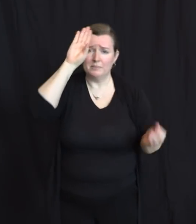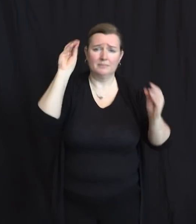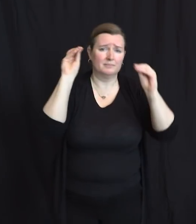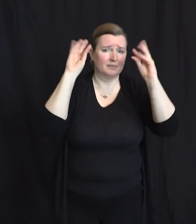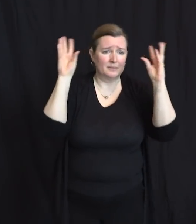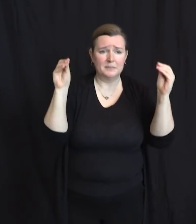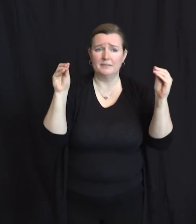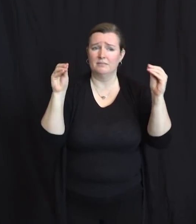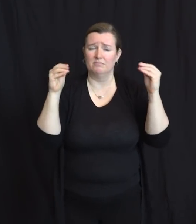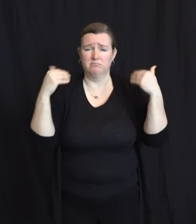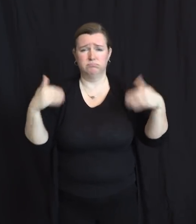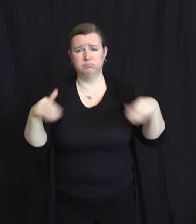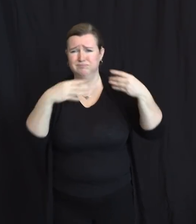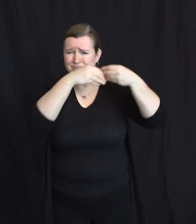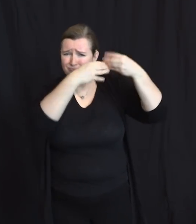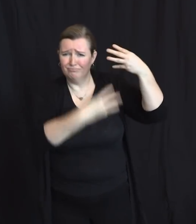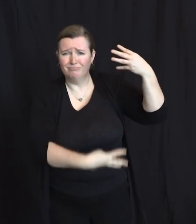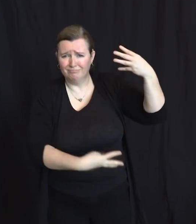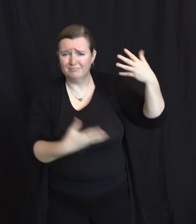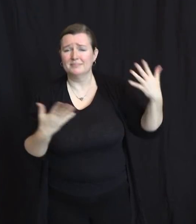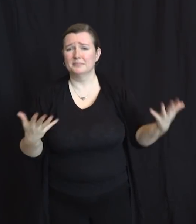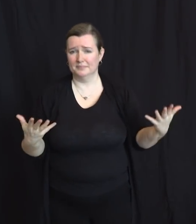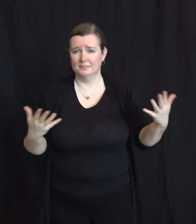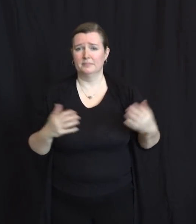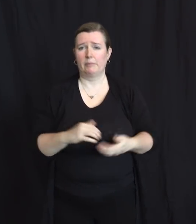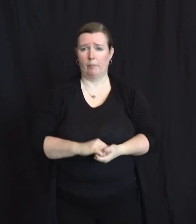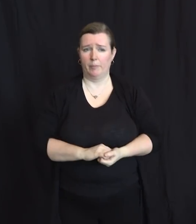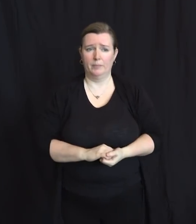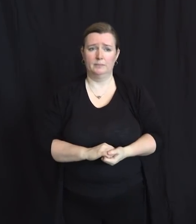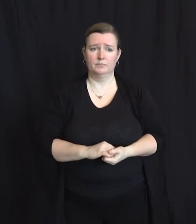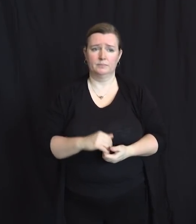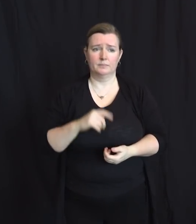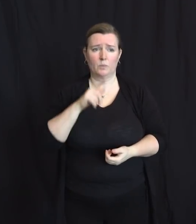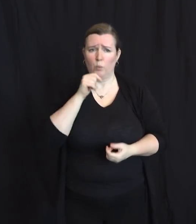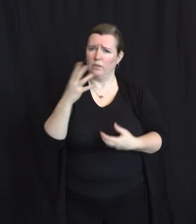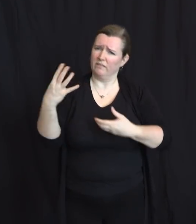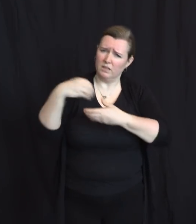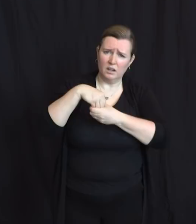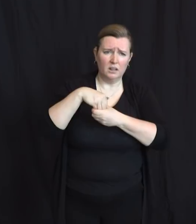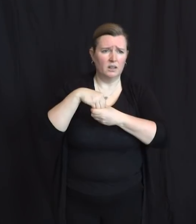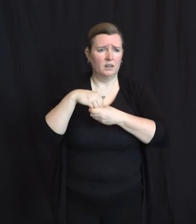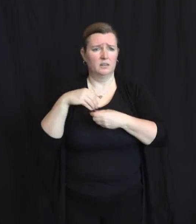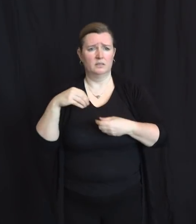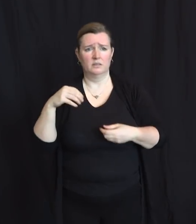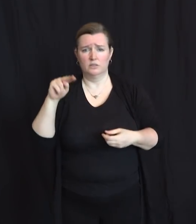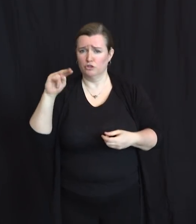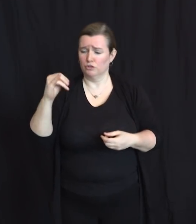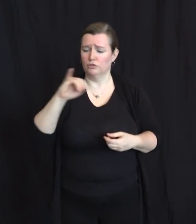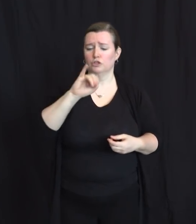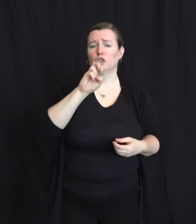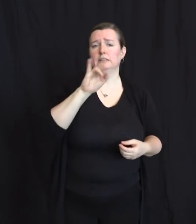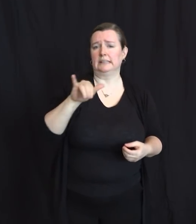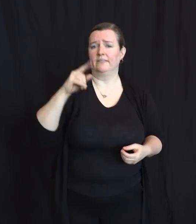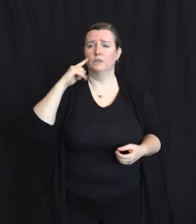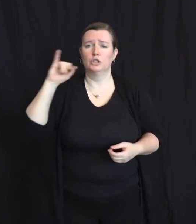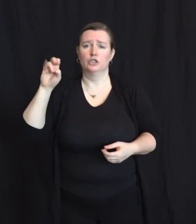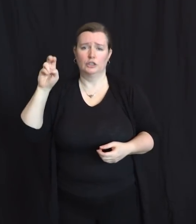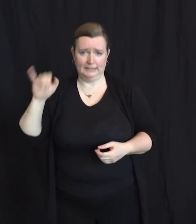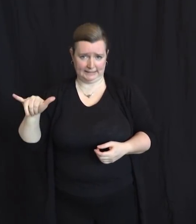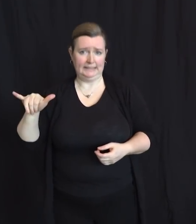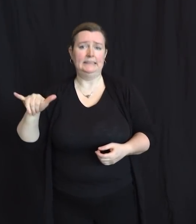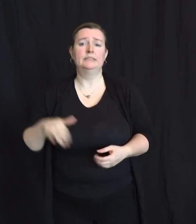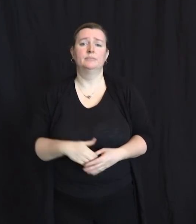community leaders, also heroes, and everybody who played a part in that, as well as the Jersey takeover on HQ